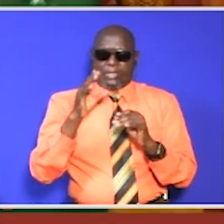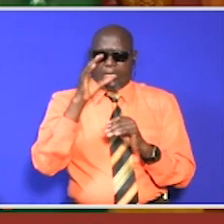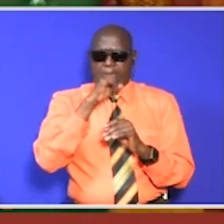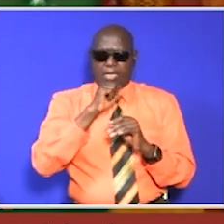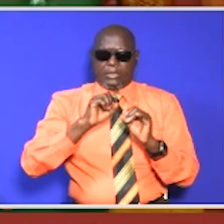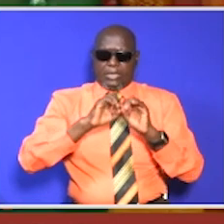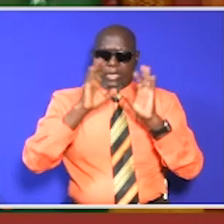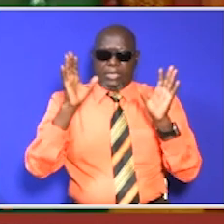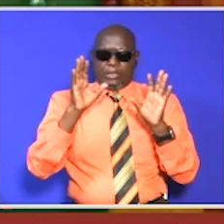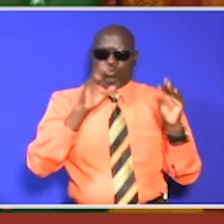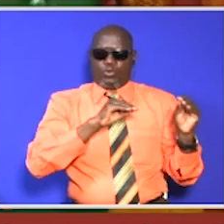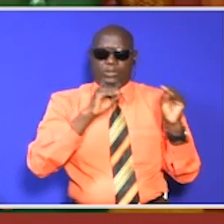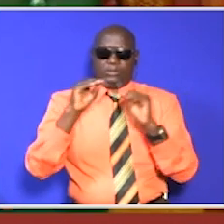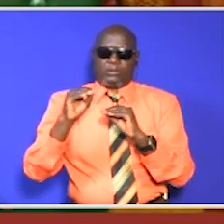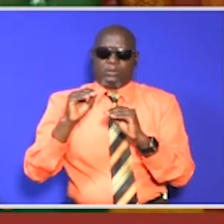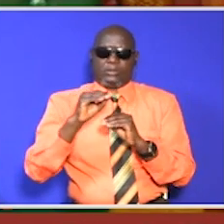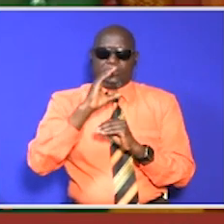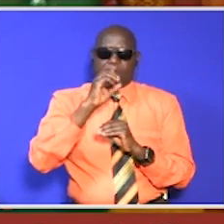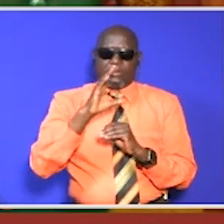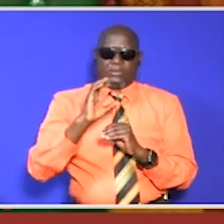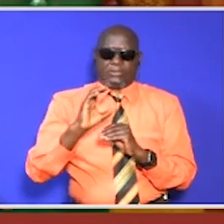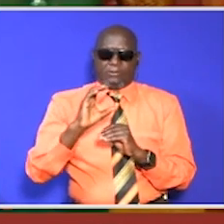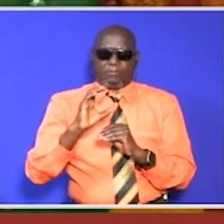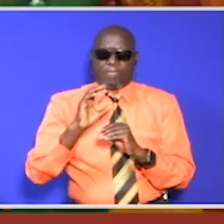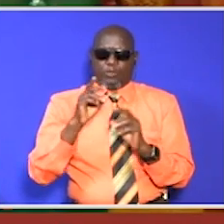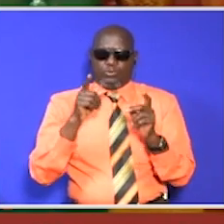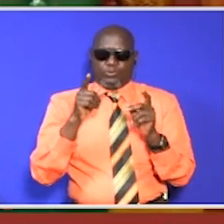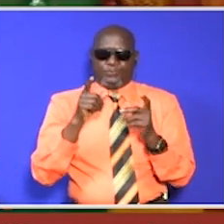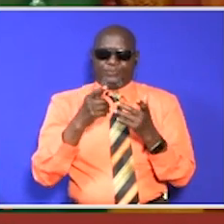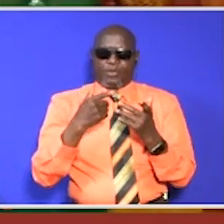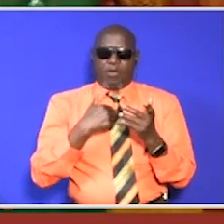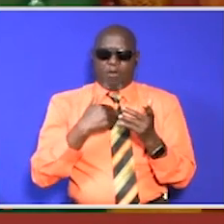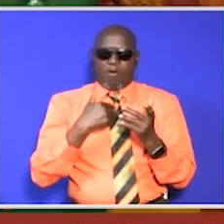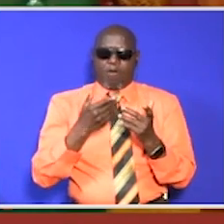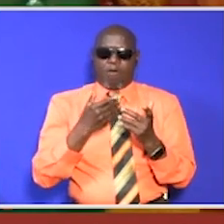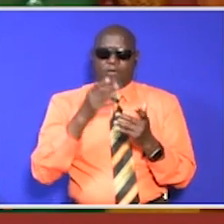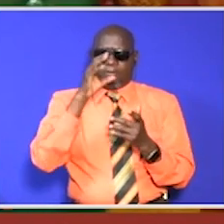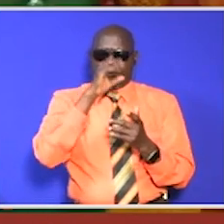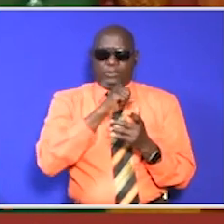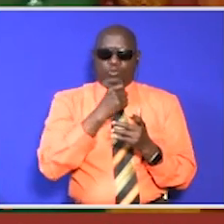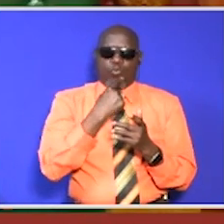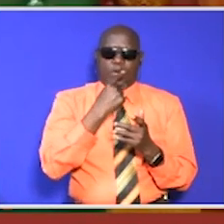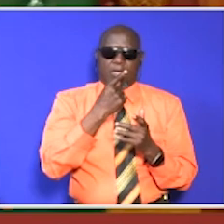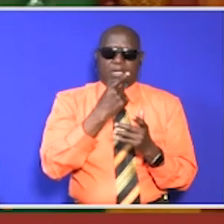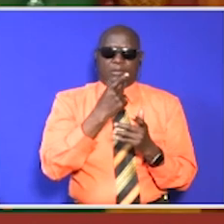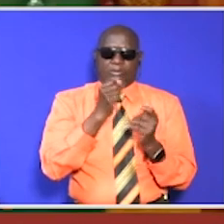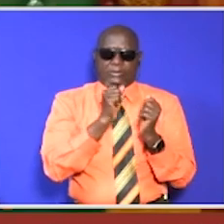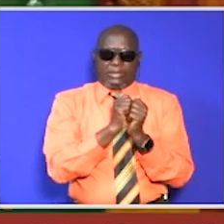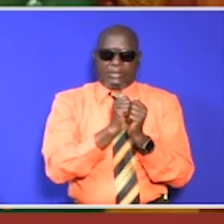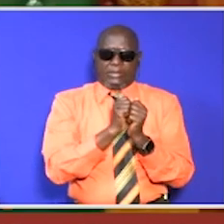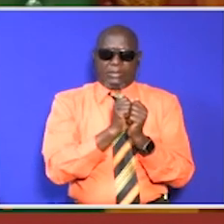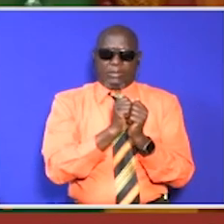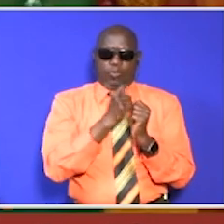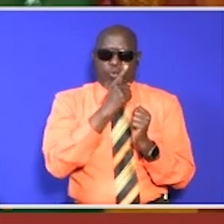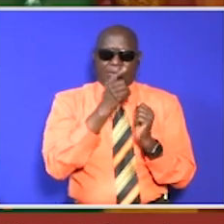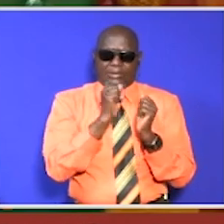transition to the competence-based curriculum, a shortage of 110,000 teachers, and